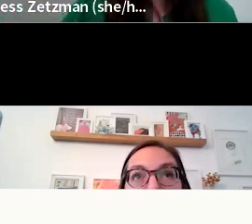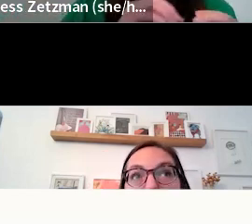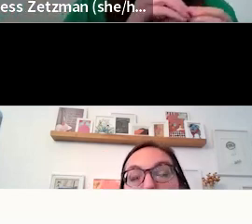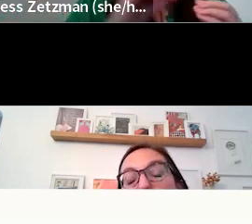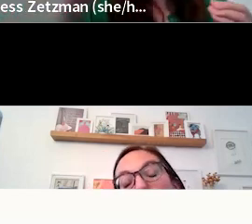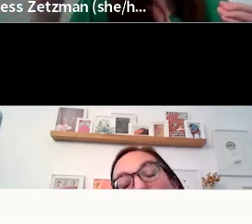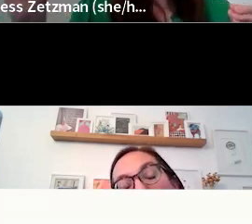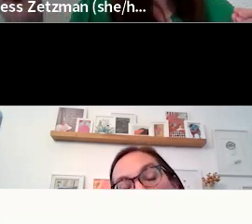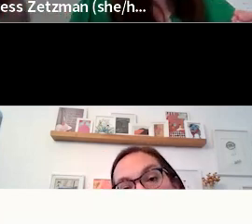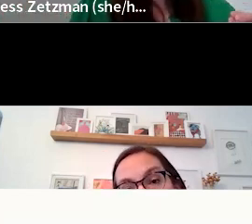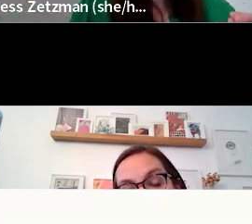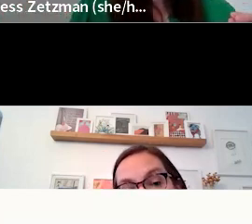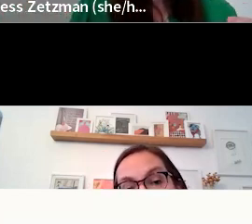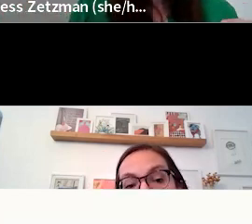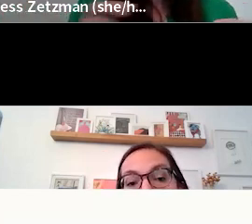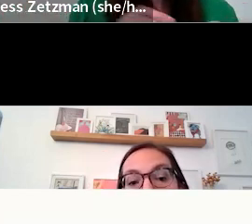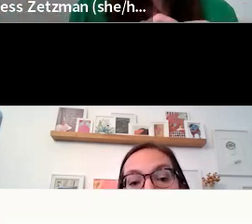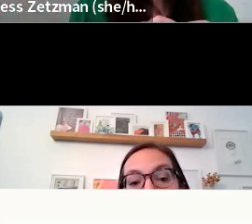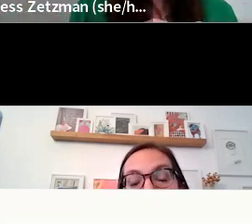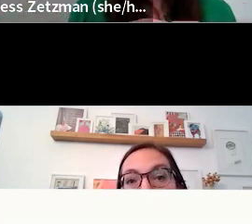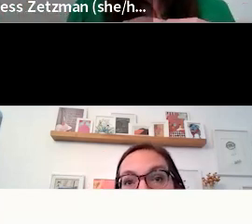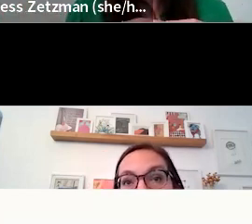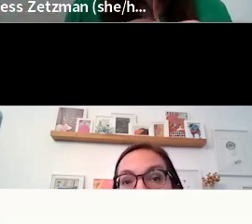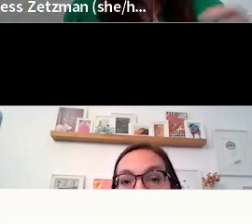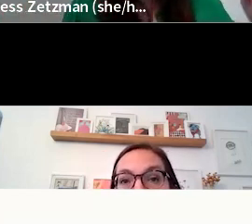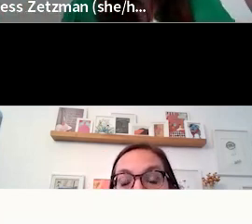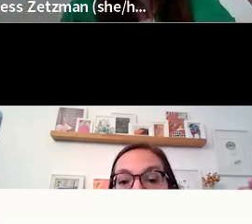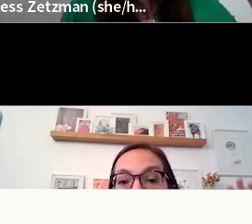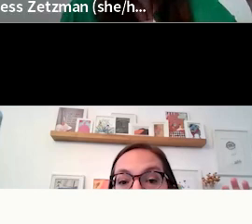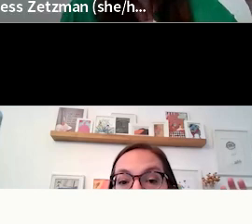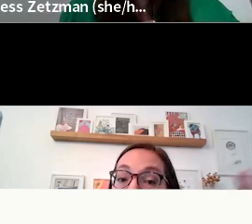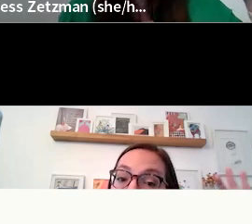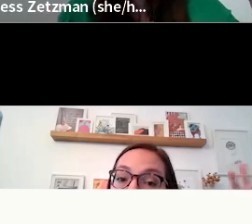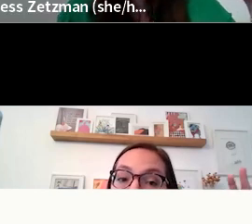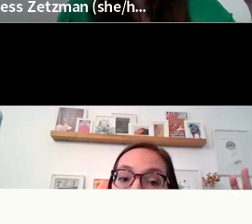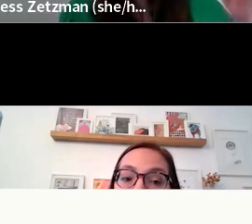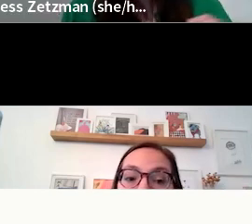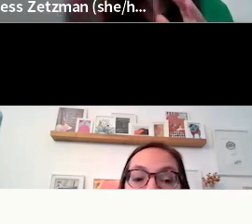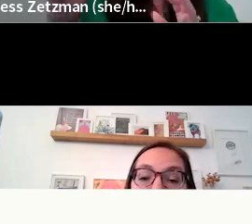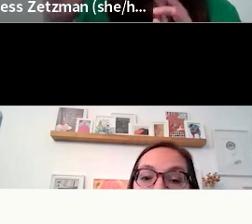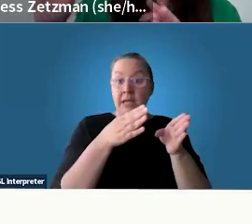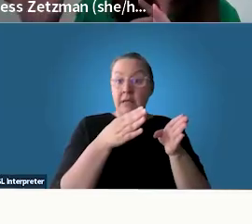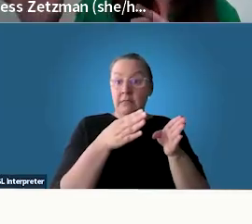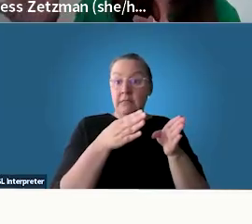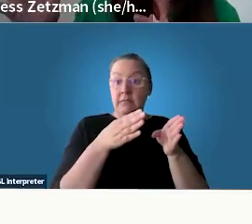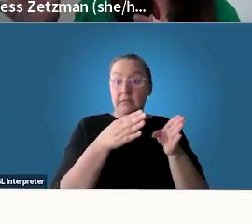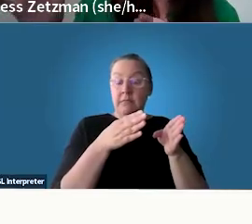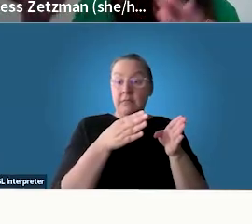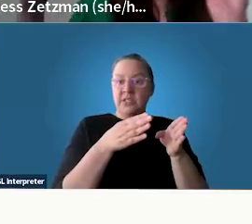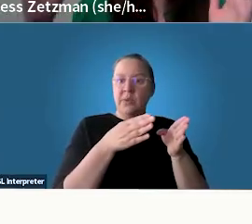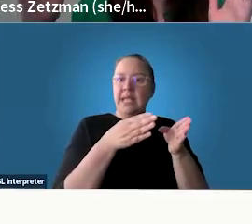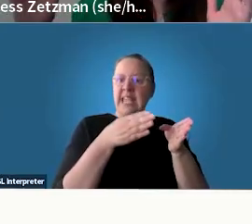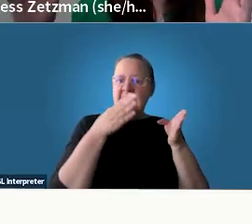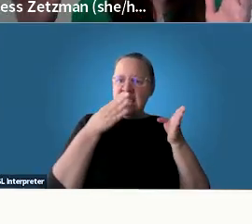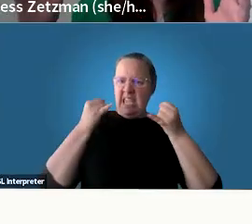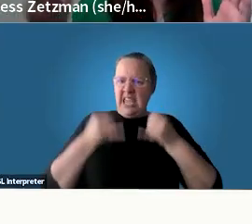really, this is what we want to shift people to. How do we move from individualism to interdependence,